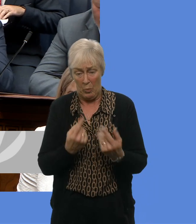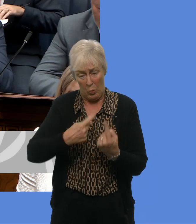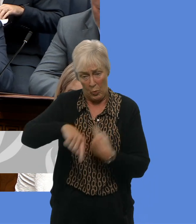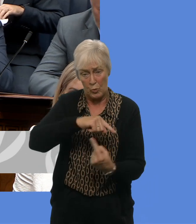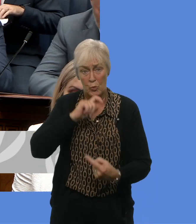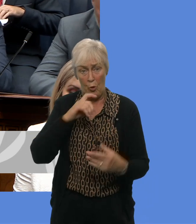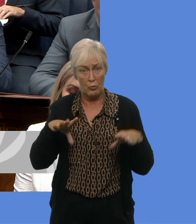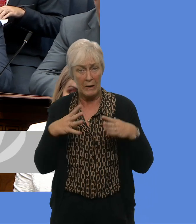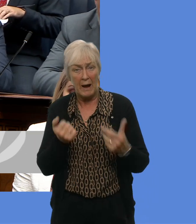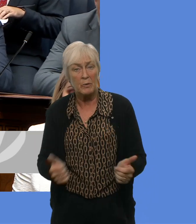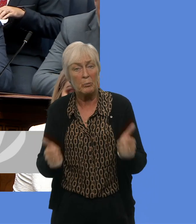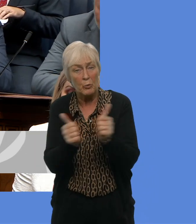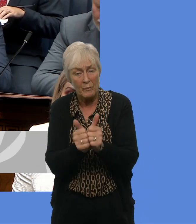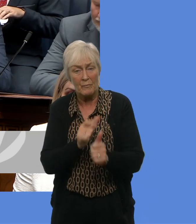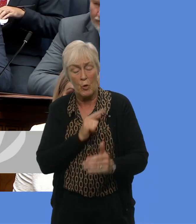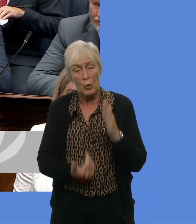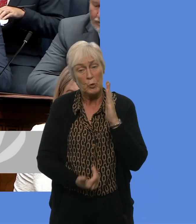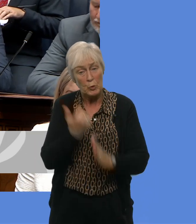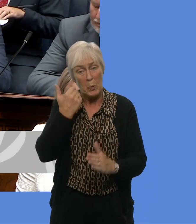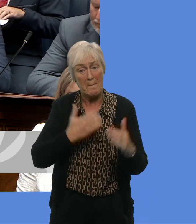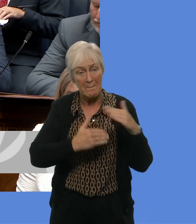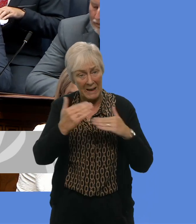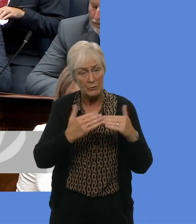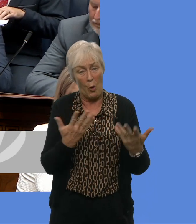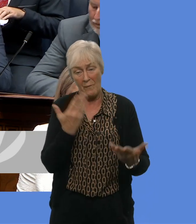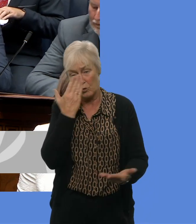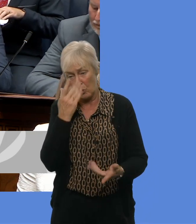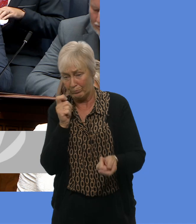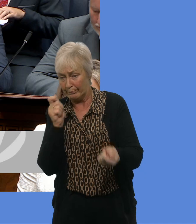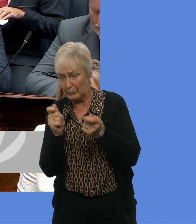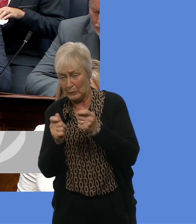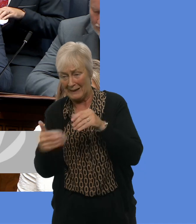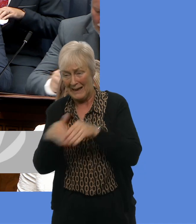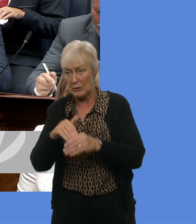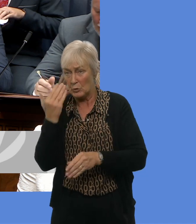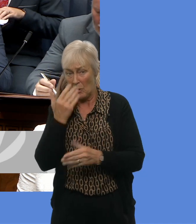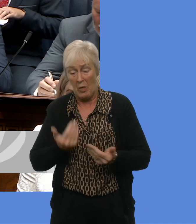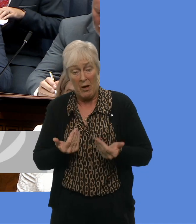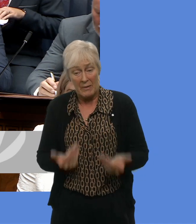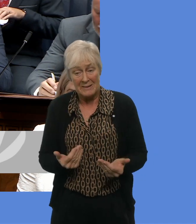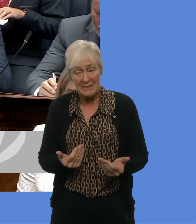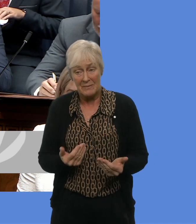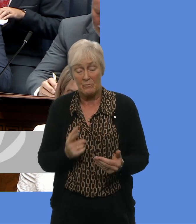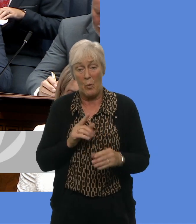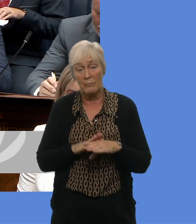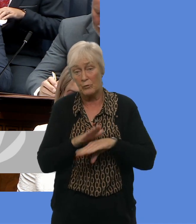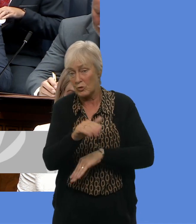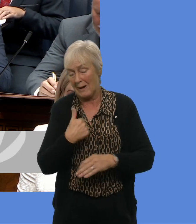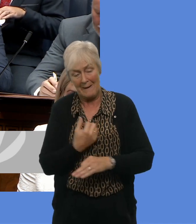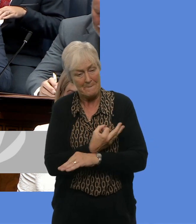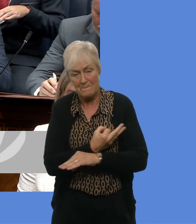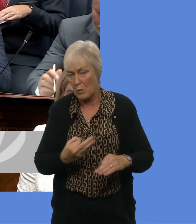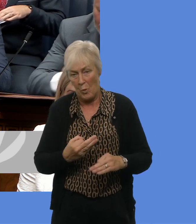already got approval for a new build or indeed for a school enhancement programme. So as things currently stand in the near future, I don't have any